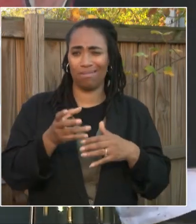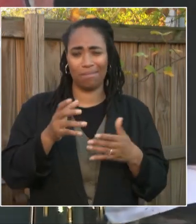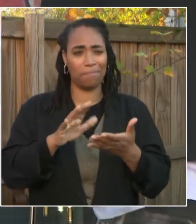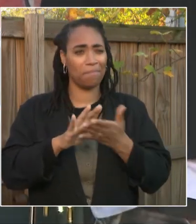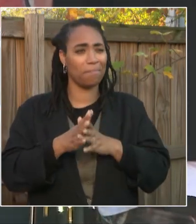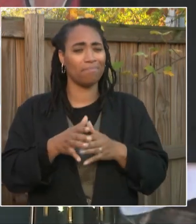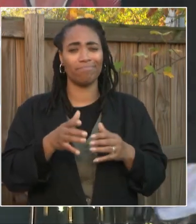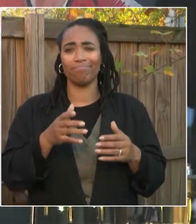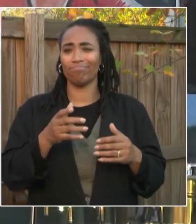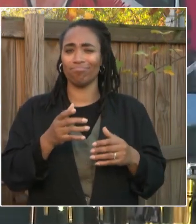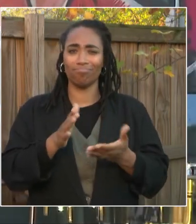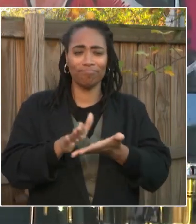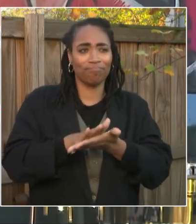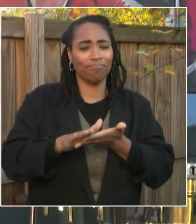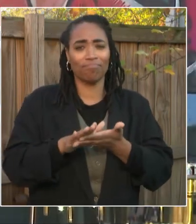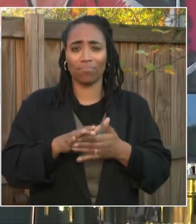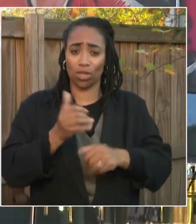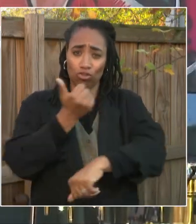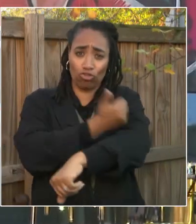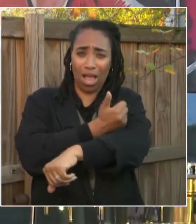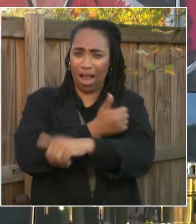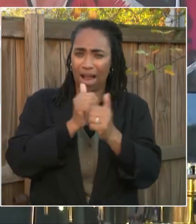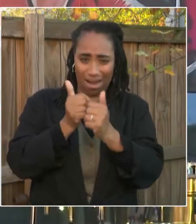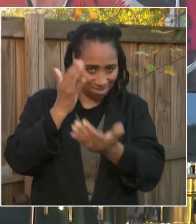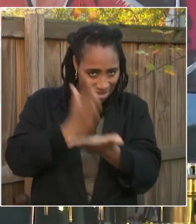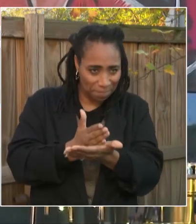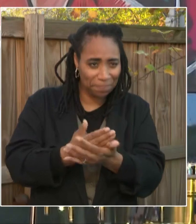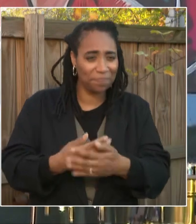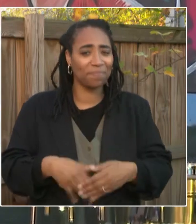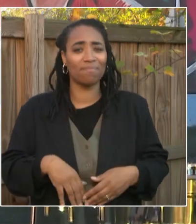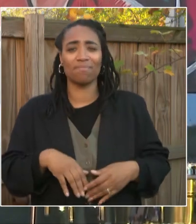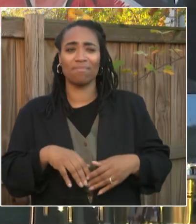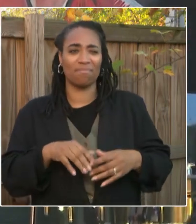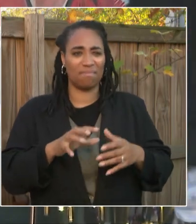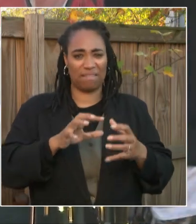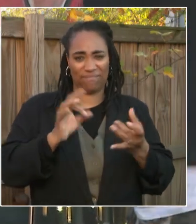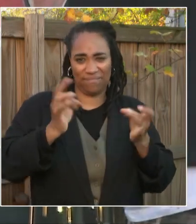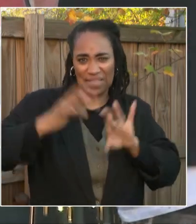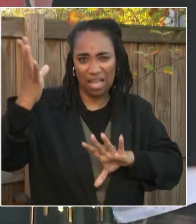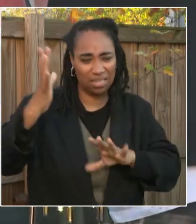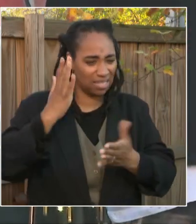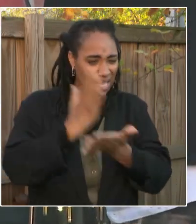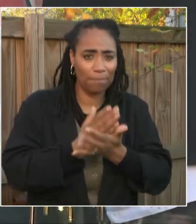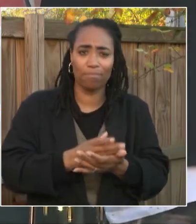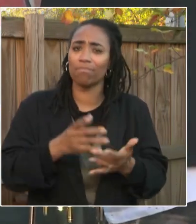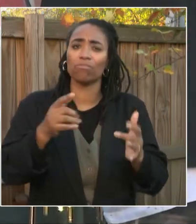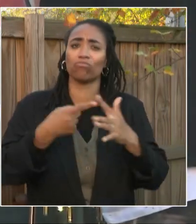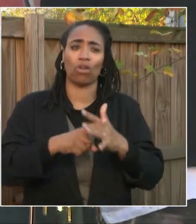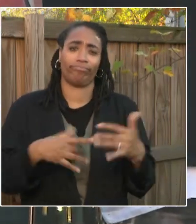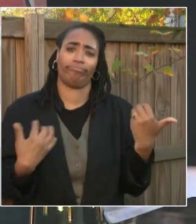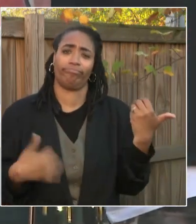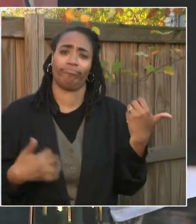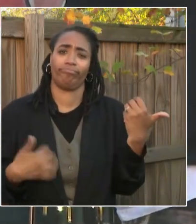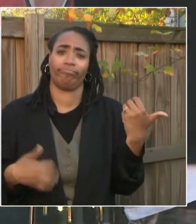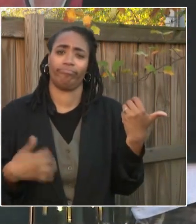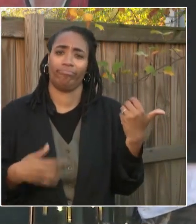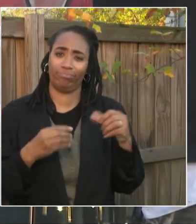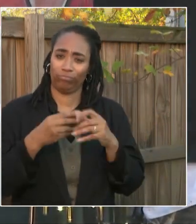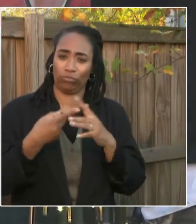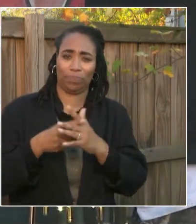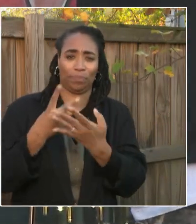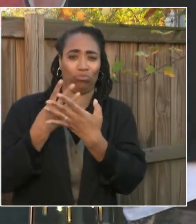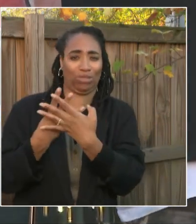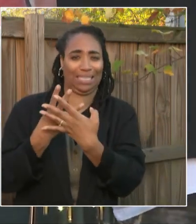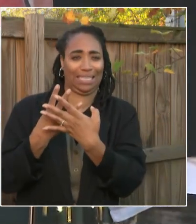a guitar in prison, right? A lot of brothers like me and Smooth in the back, we got to